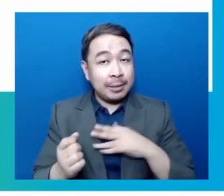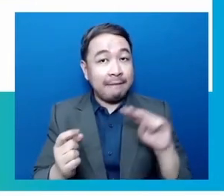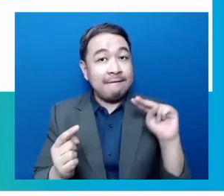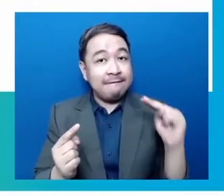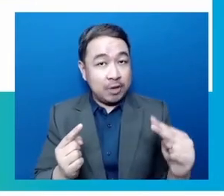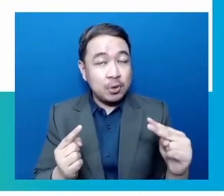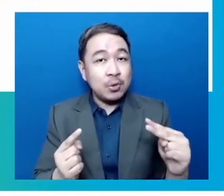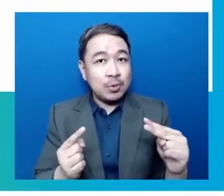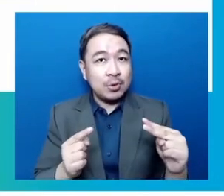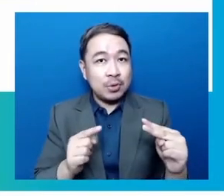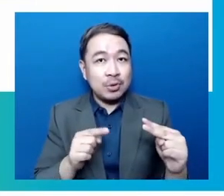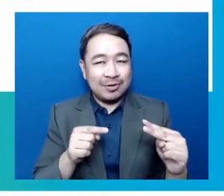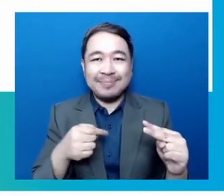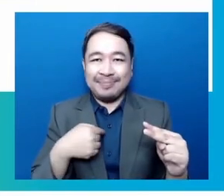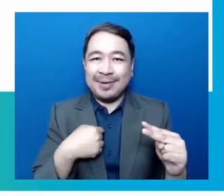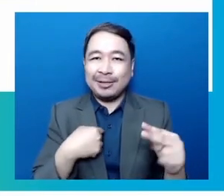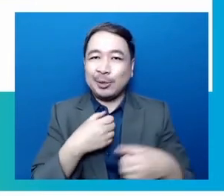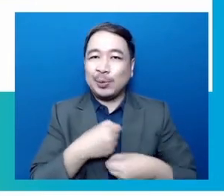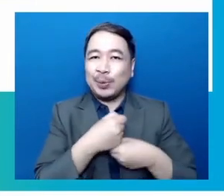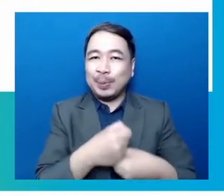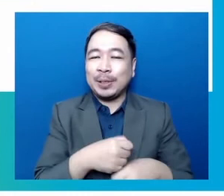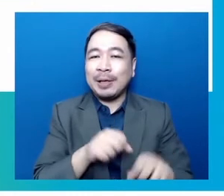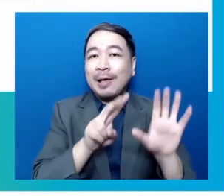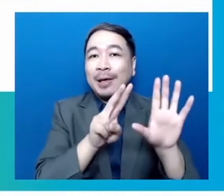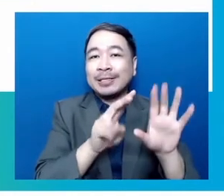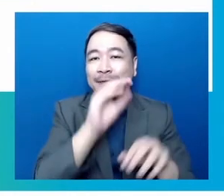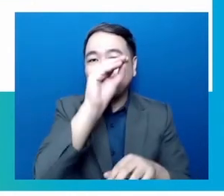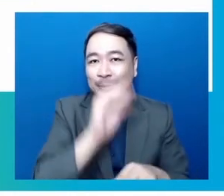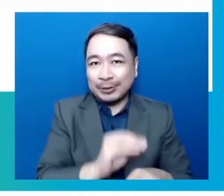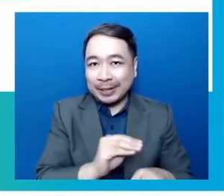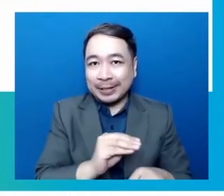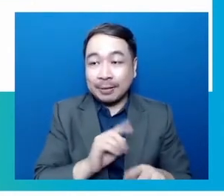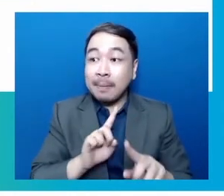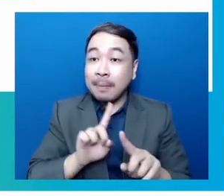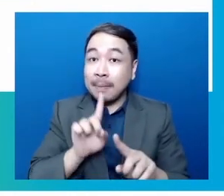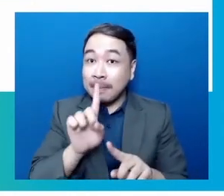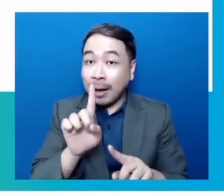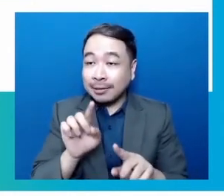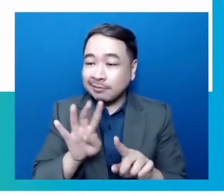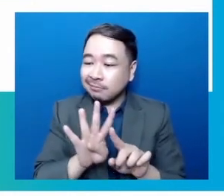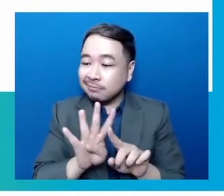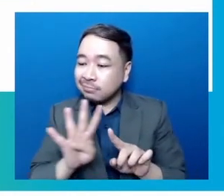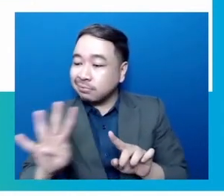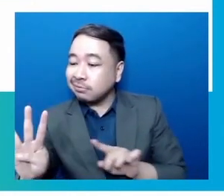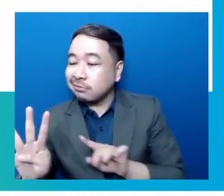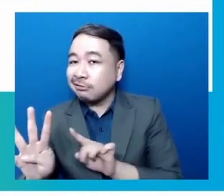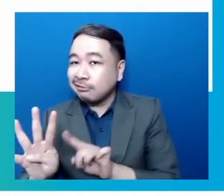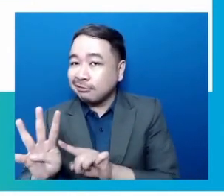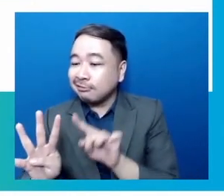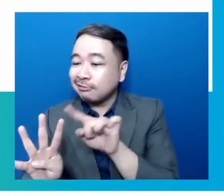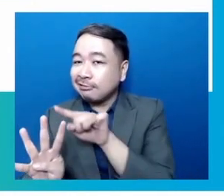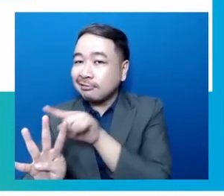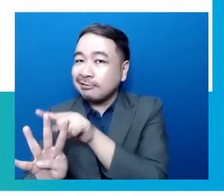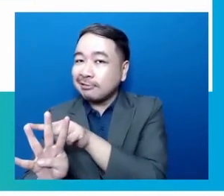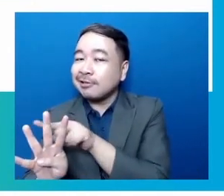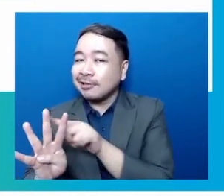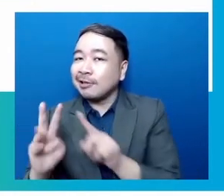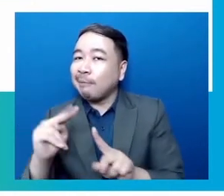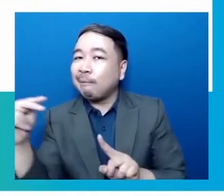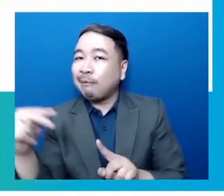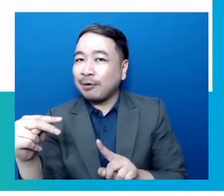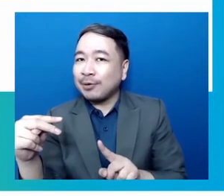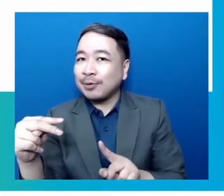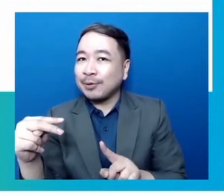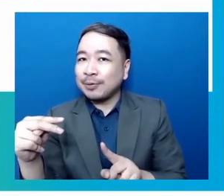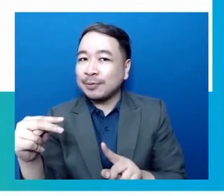7%, and there are other views. And what you see in the board and in the corridors, if I